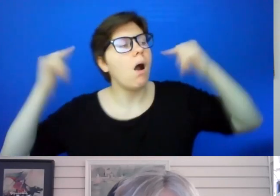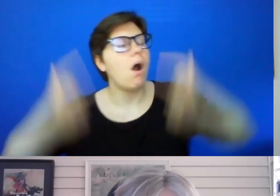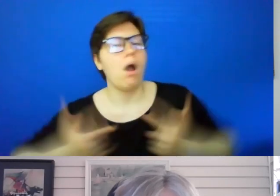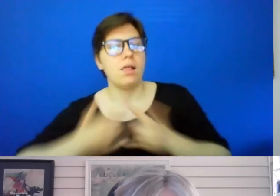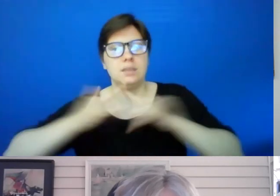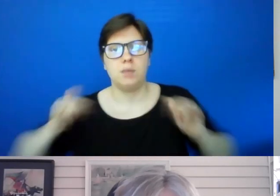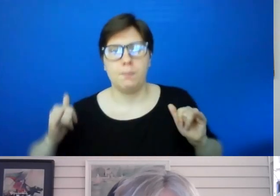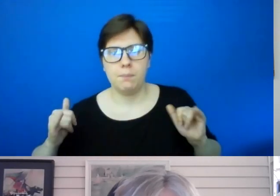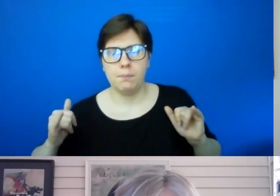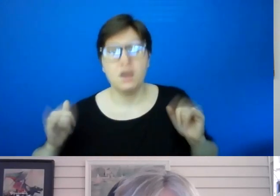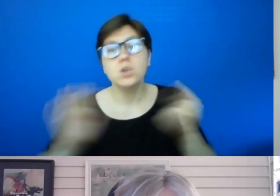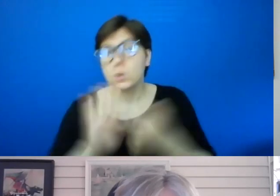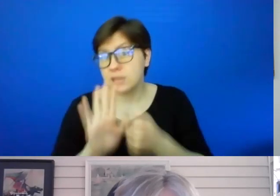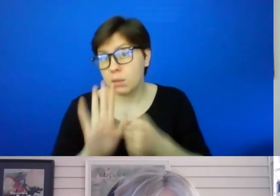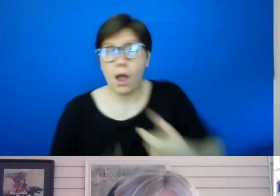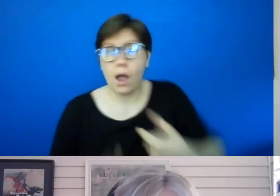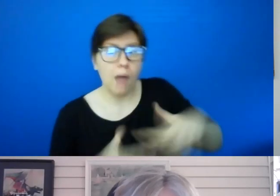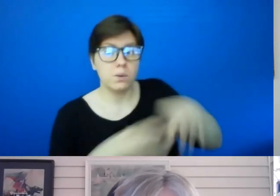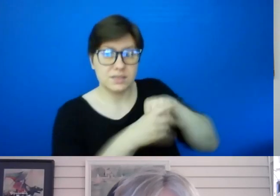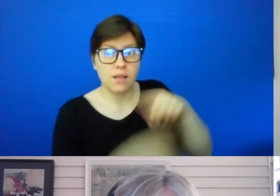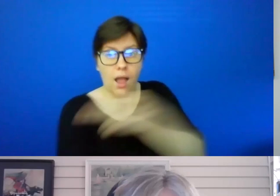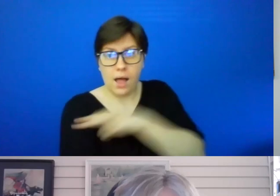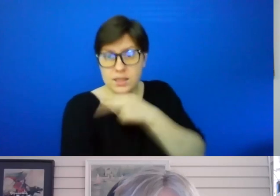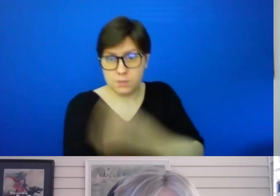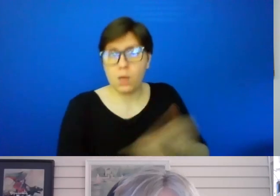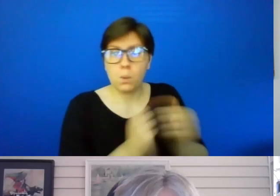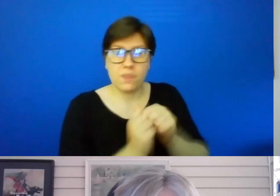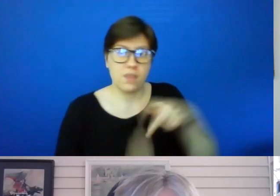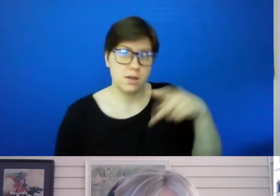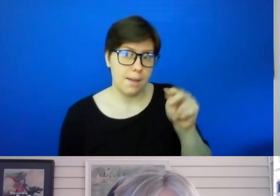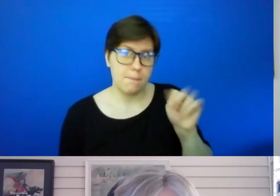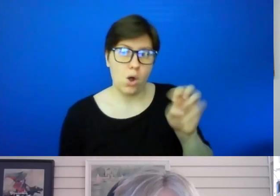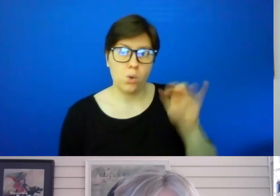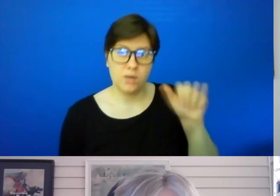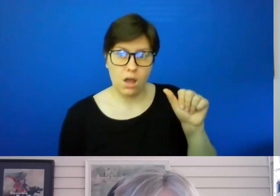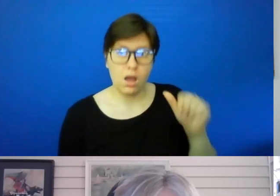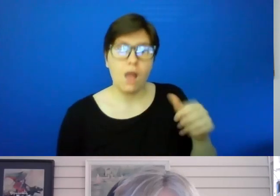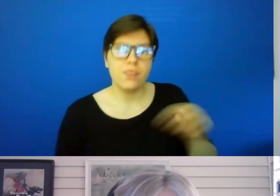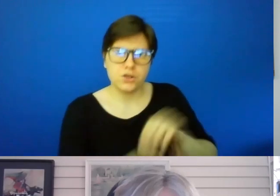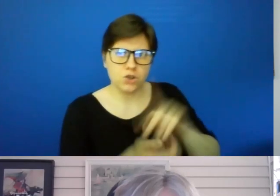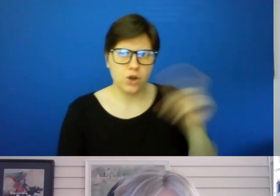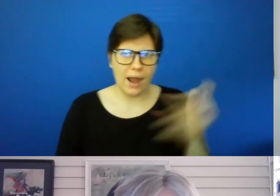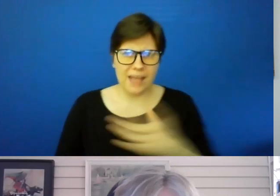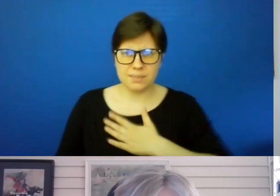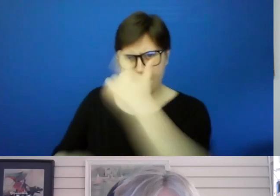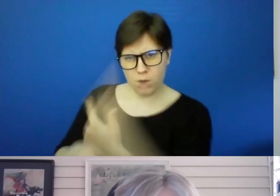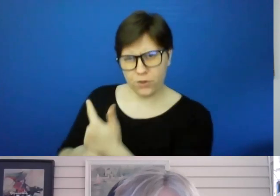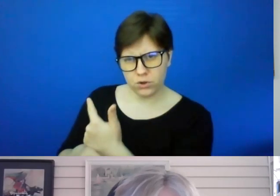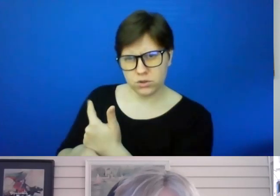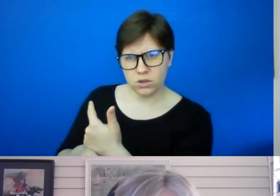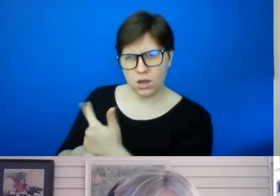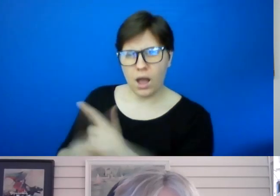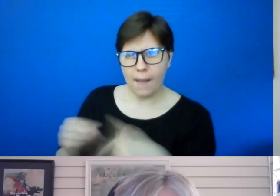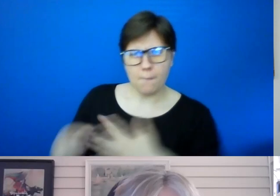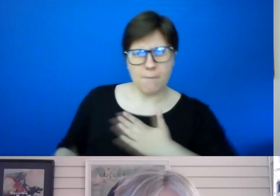was in the hospital with necrotizing pneumonia, the doctor asked my brothers about my quality of